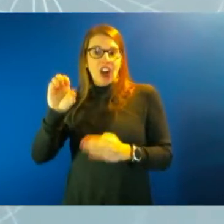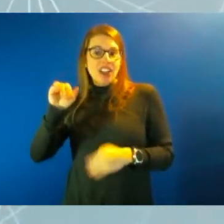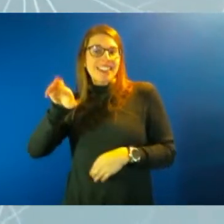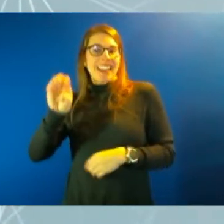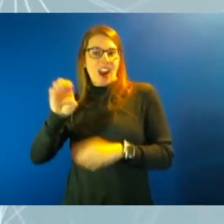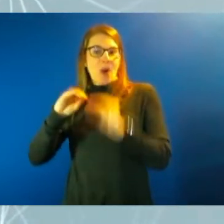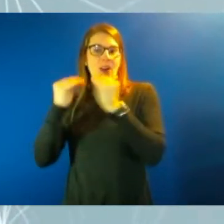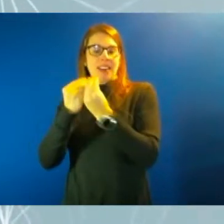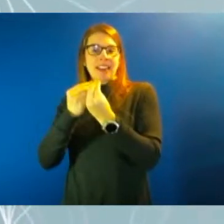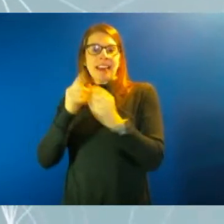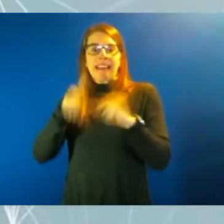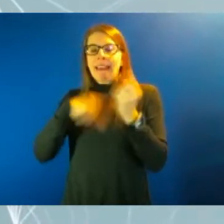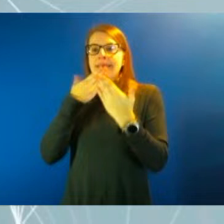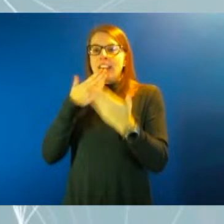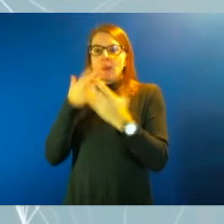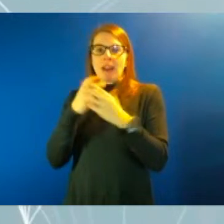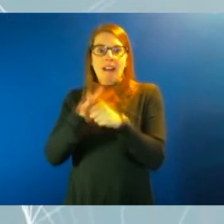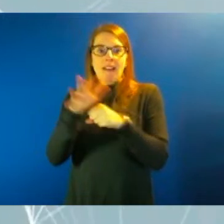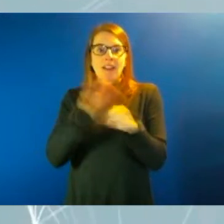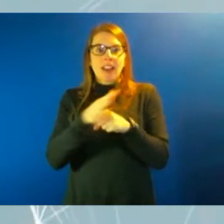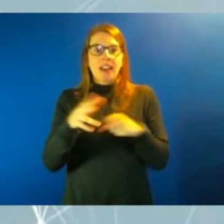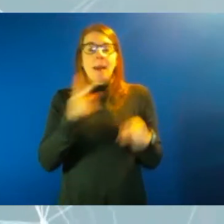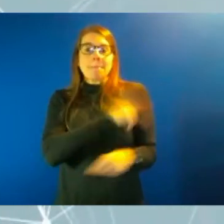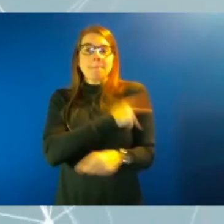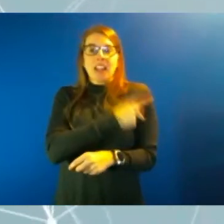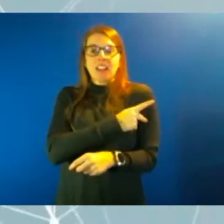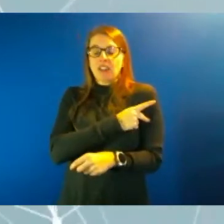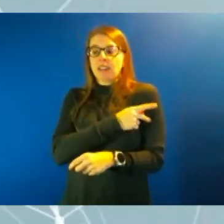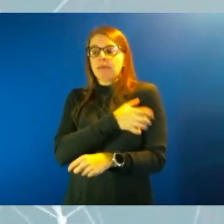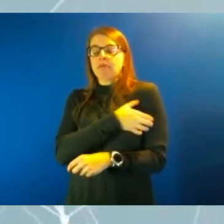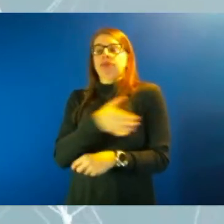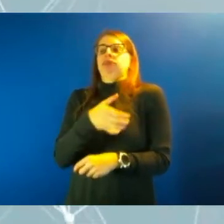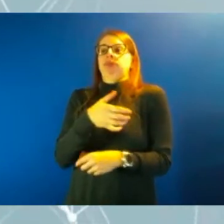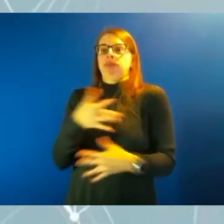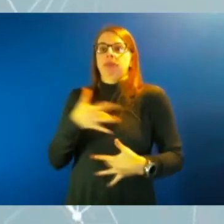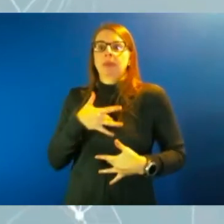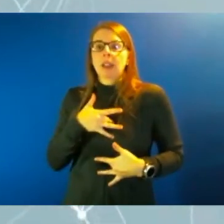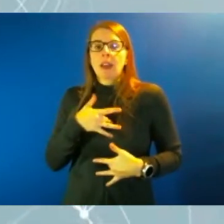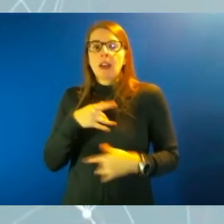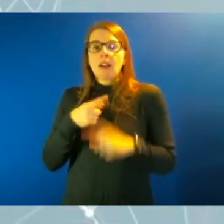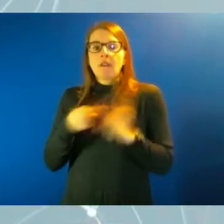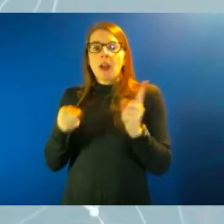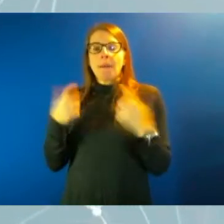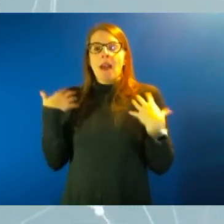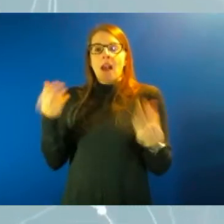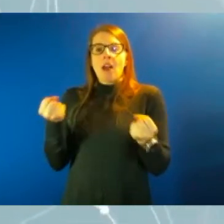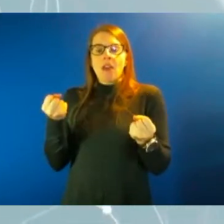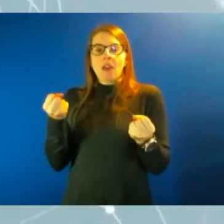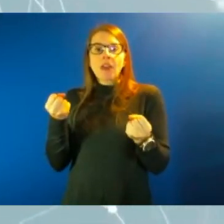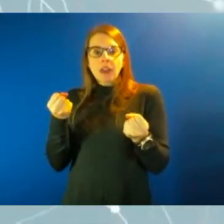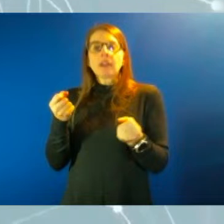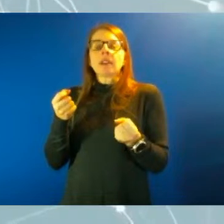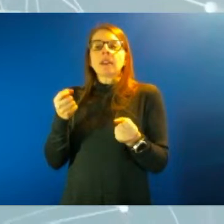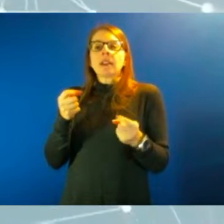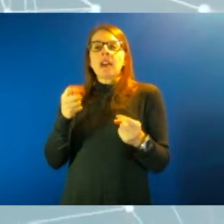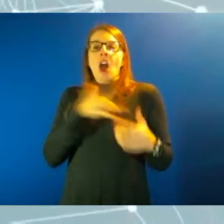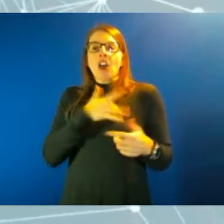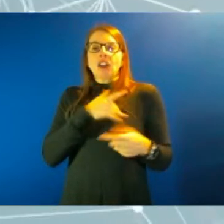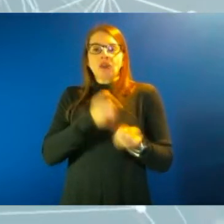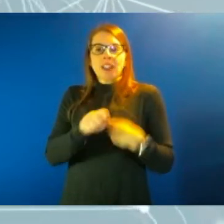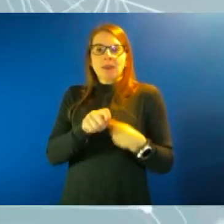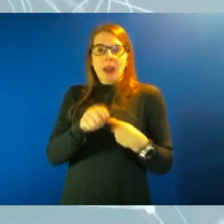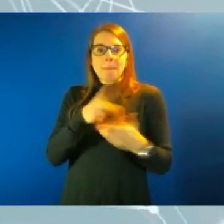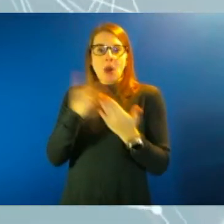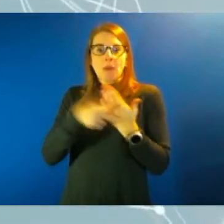enough. These powerful patient stories come to us from our Advanced Heart Failure and Transplant program, and we're just thrilled that we get a chance to tell